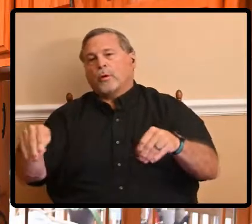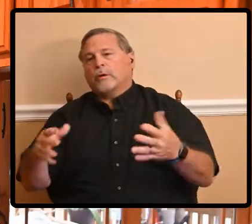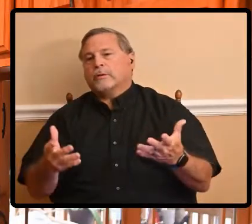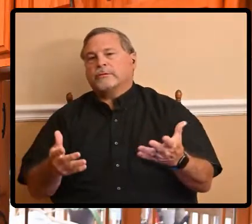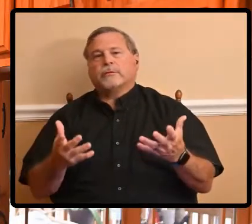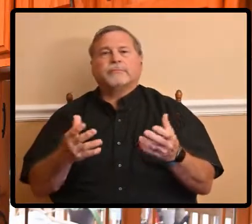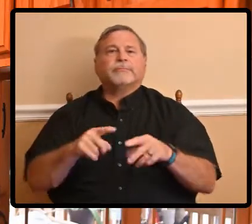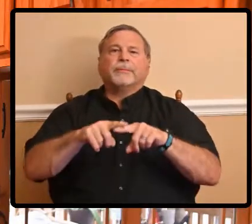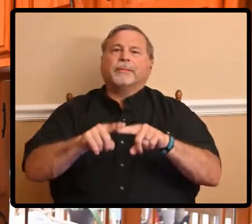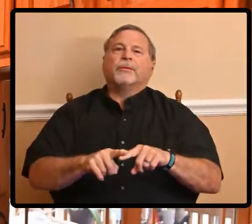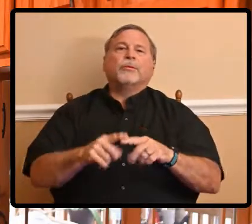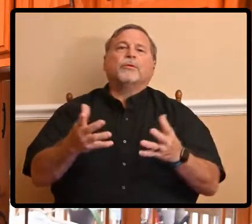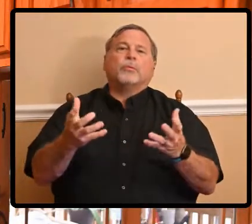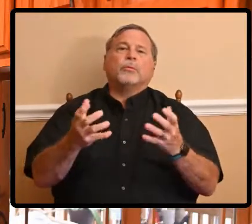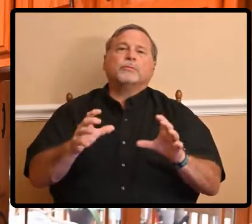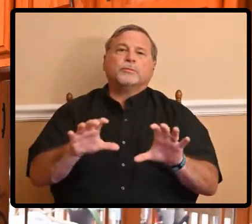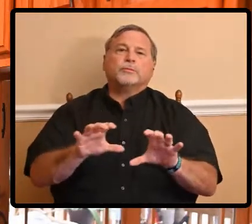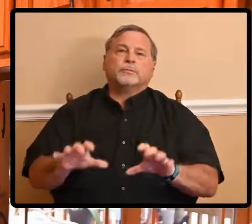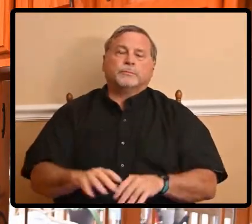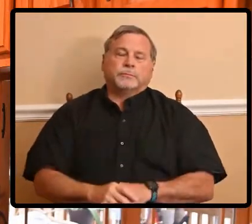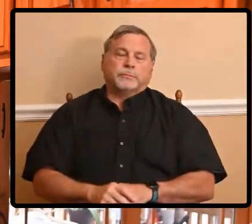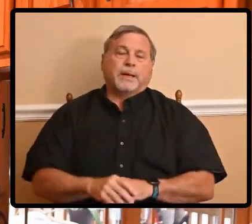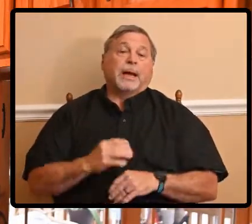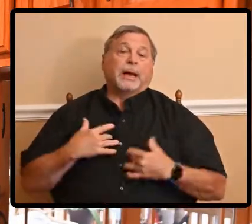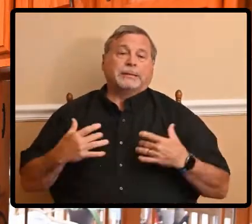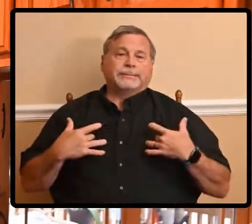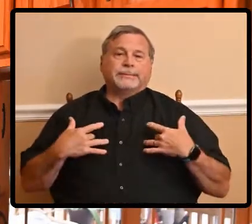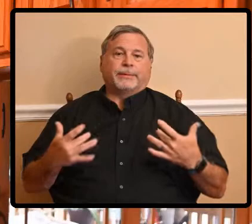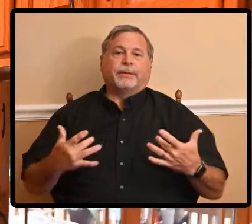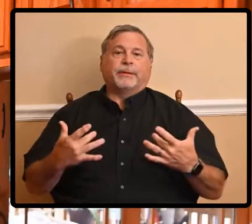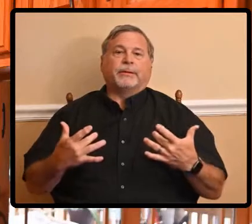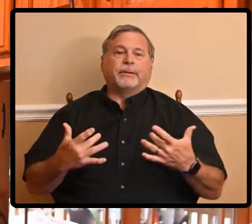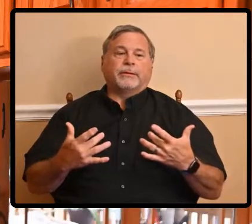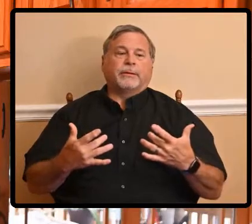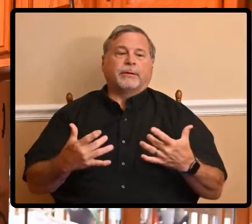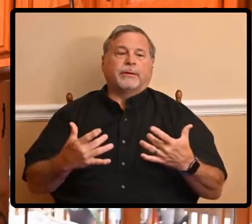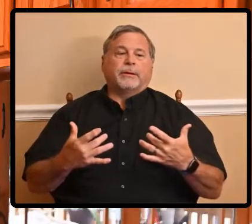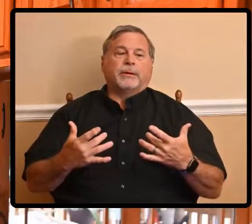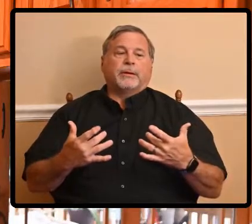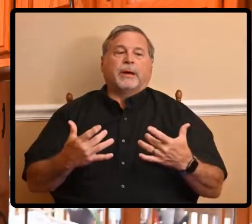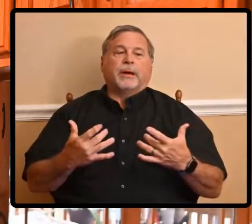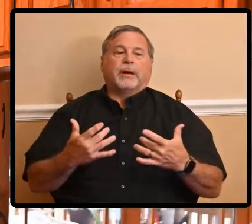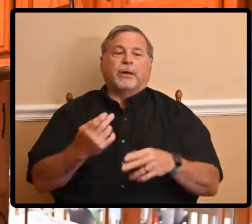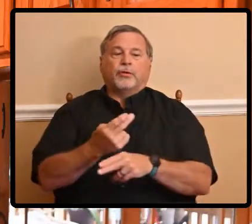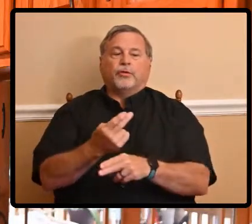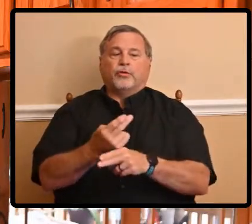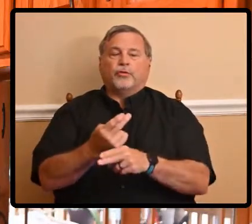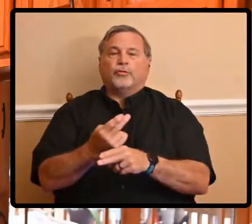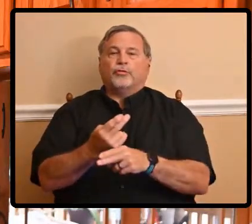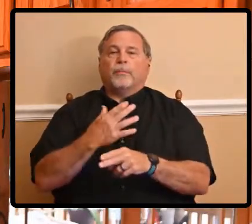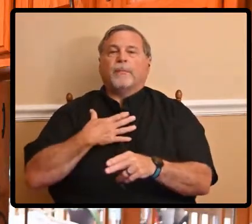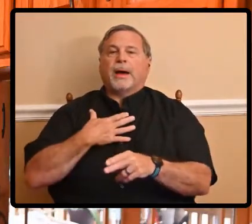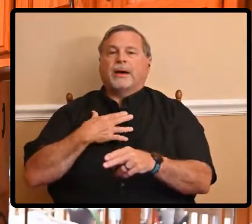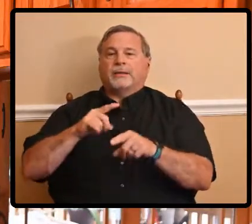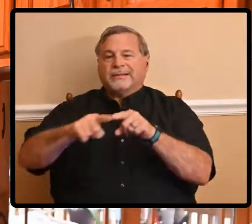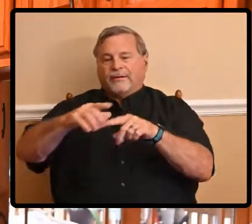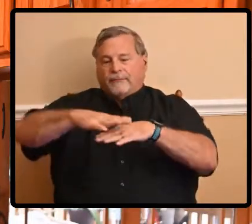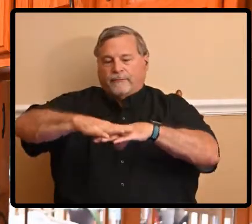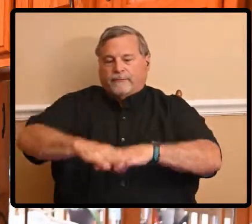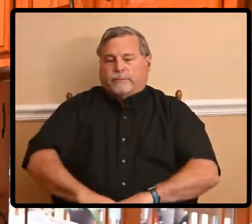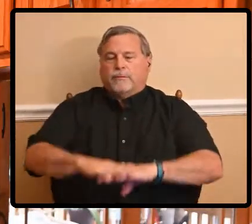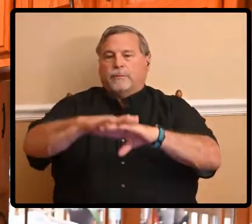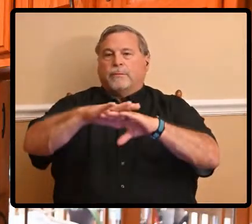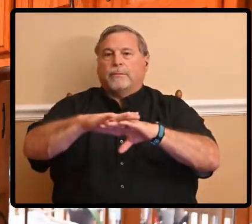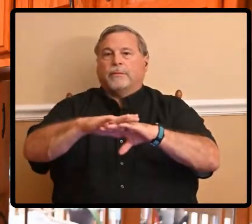much work you want to put into it. Now the way I typically will take this outer shell off, I just sit there and push it